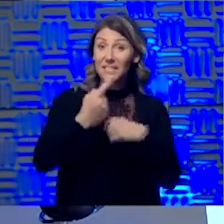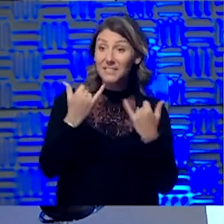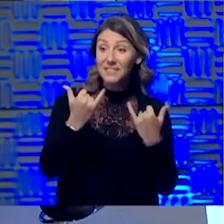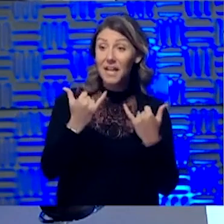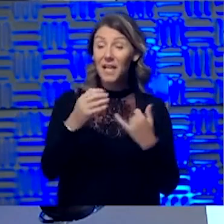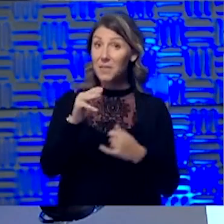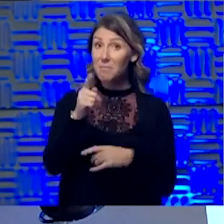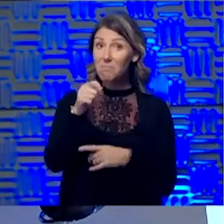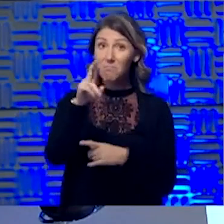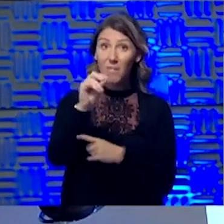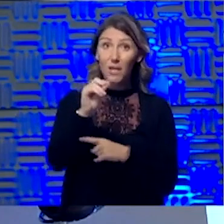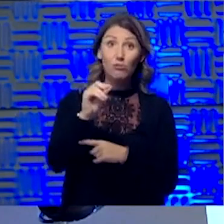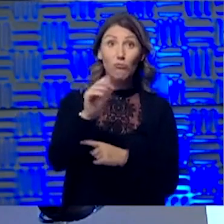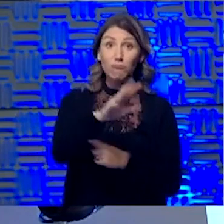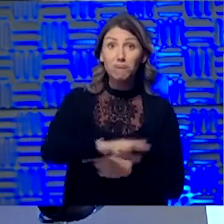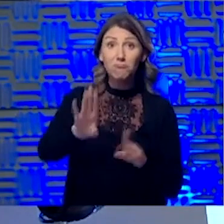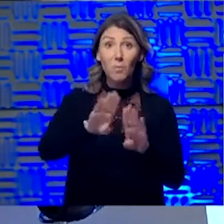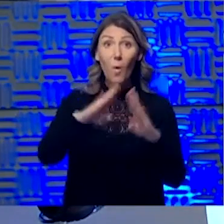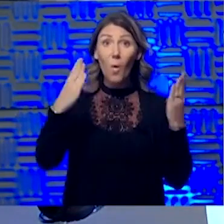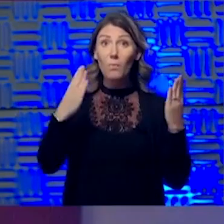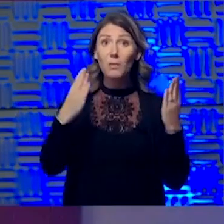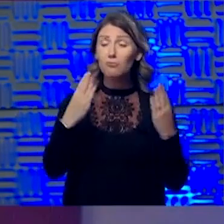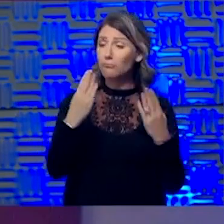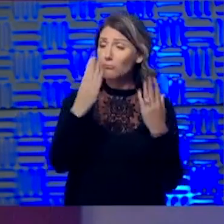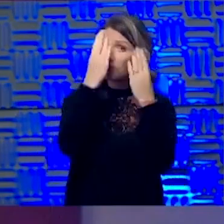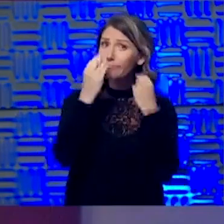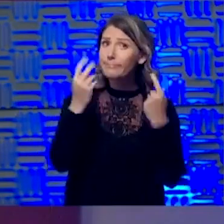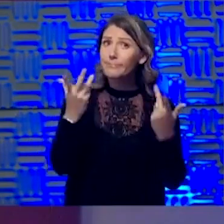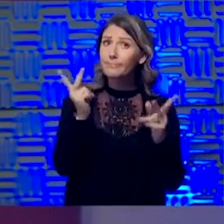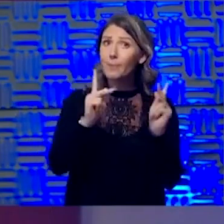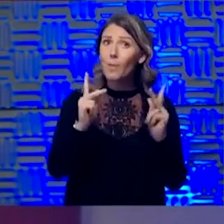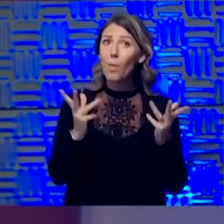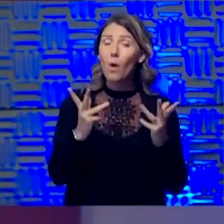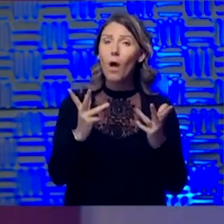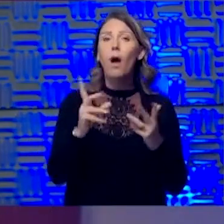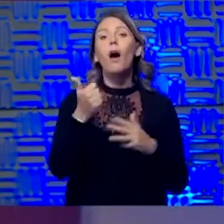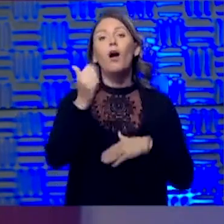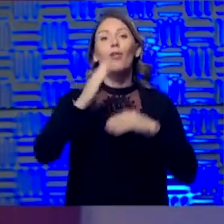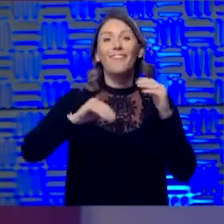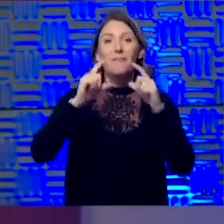open up a little bit. Mm-hmm. What are we telling people? So, besides wear a mask.